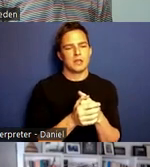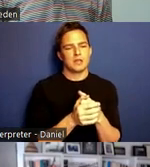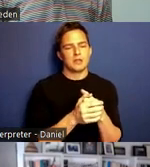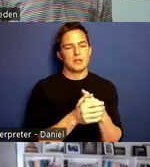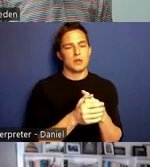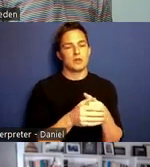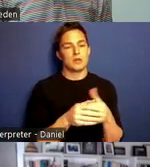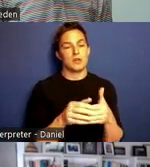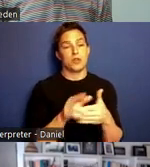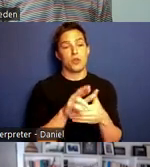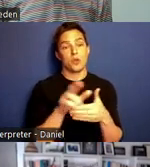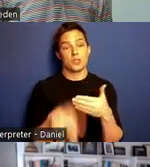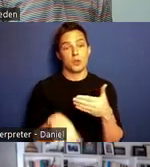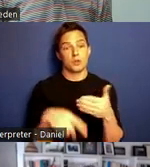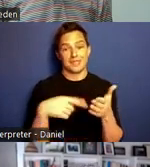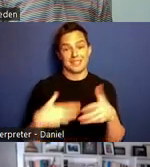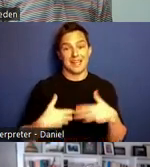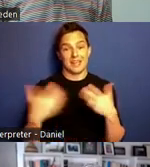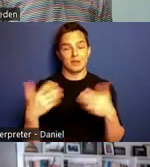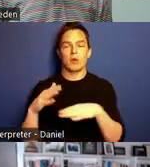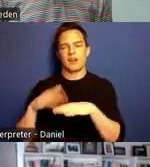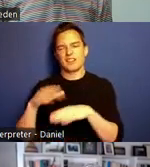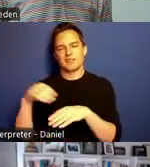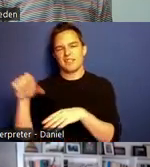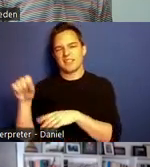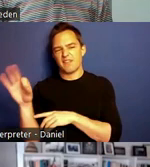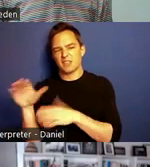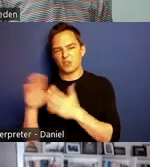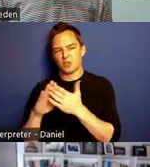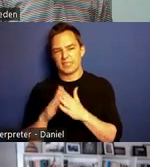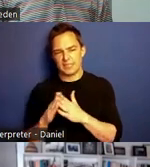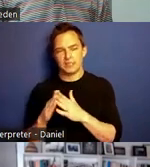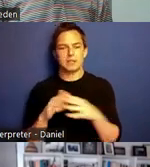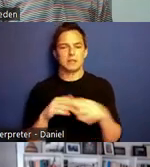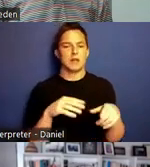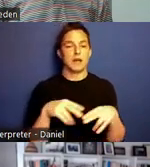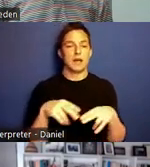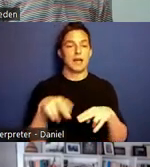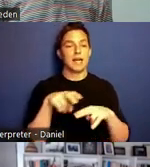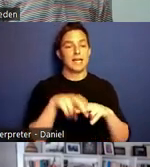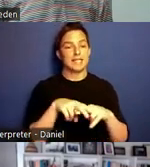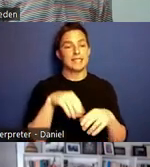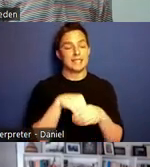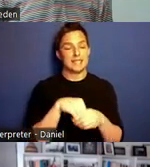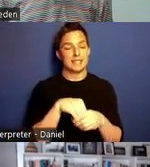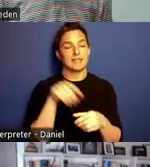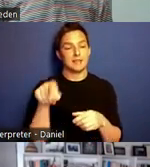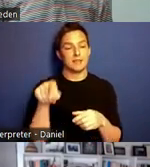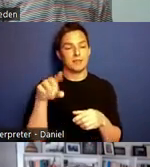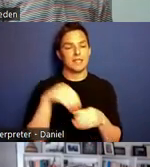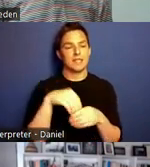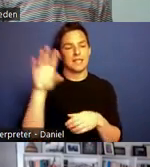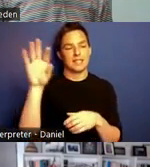this anger was, at least in San Francisco, a sit-in in the San Francisco Federal